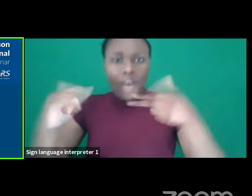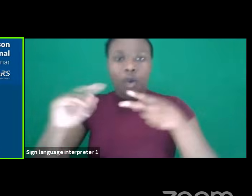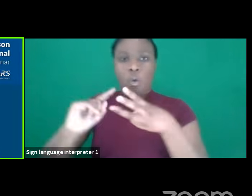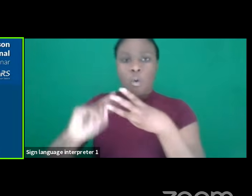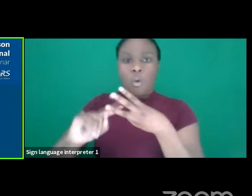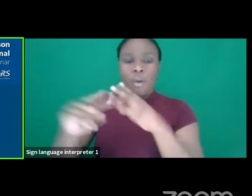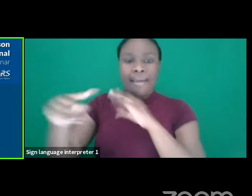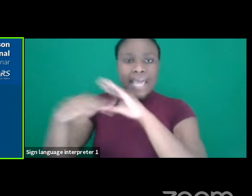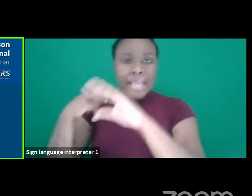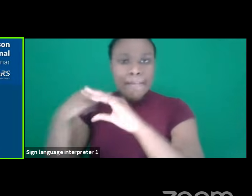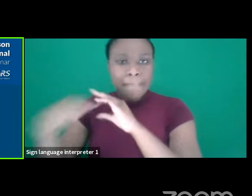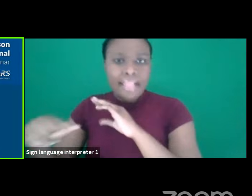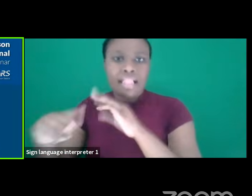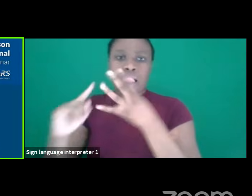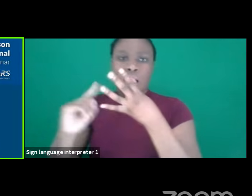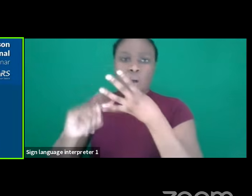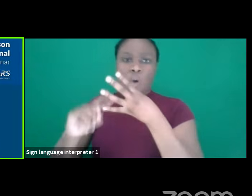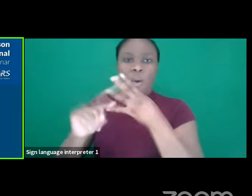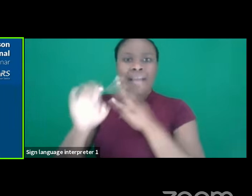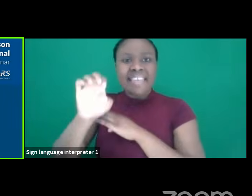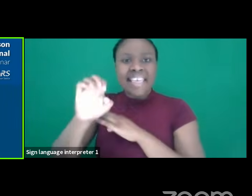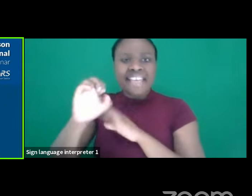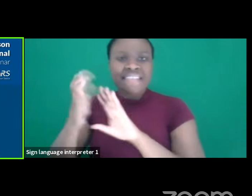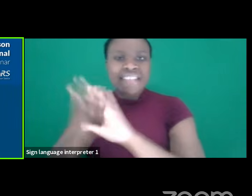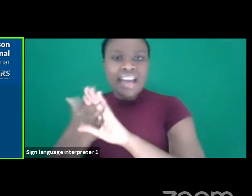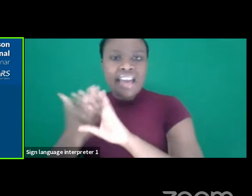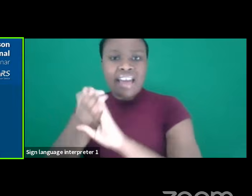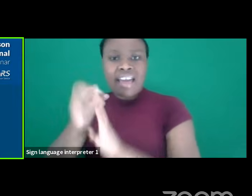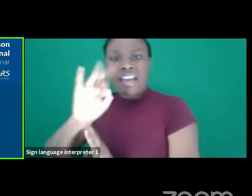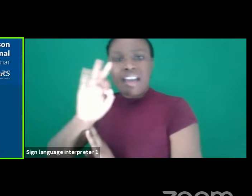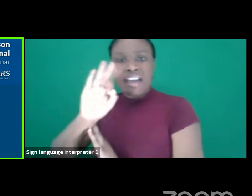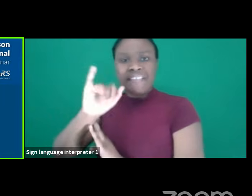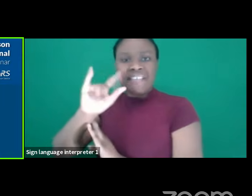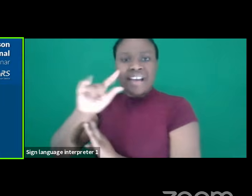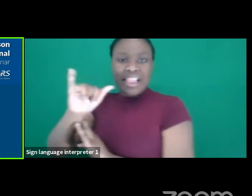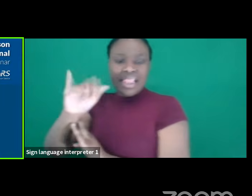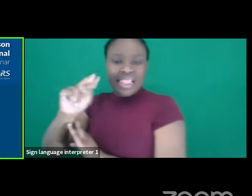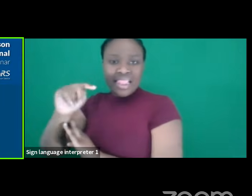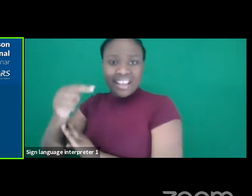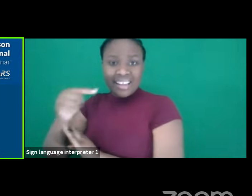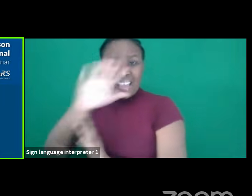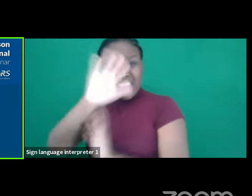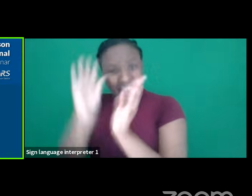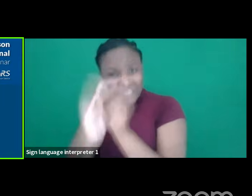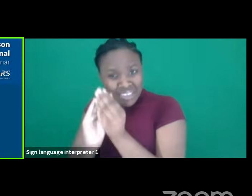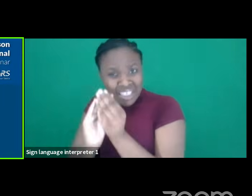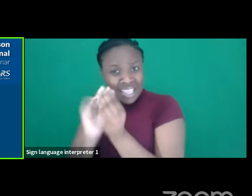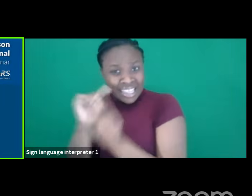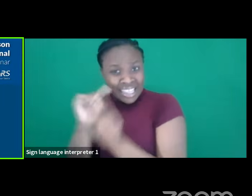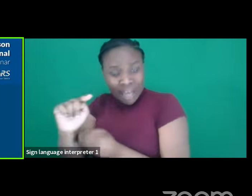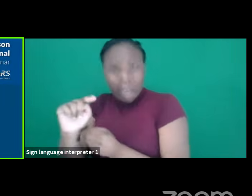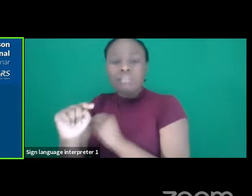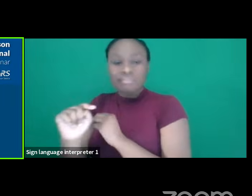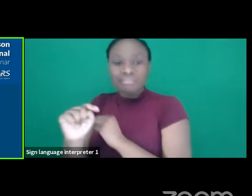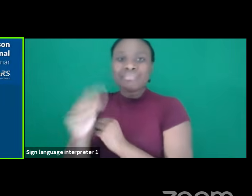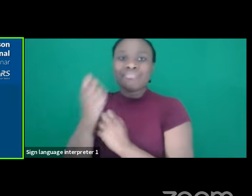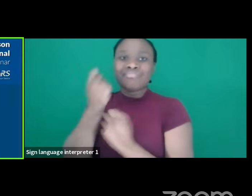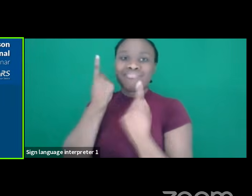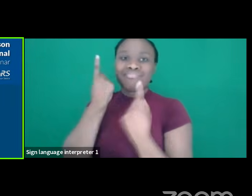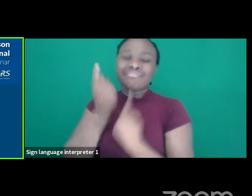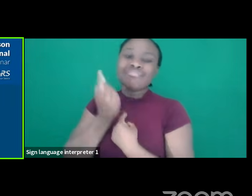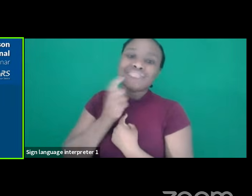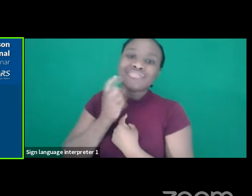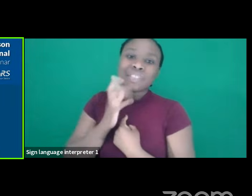to discharge your tax obligations. We'll be spending a bit of time going through that in this session. The